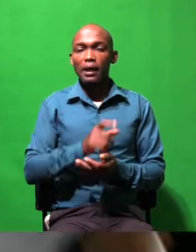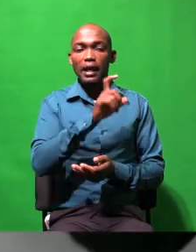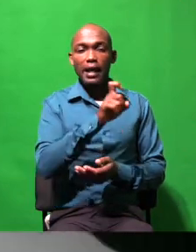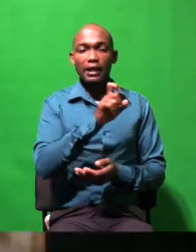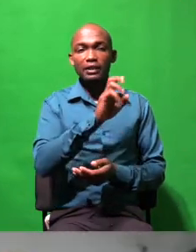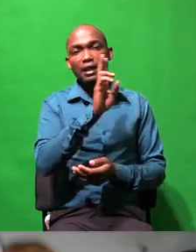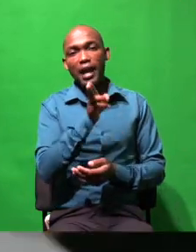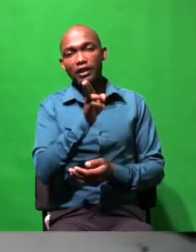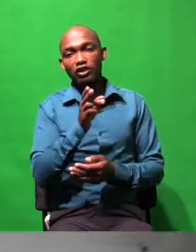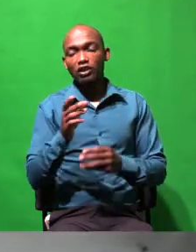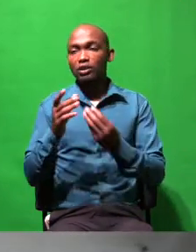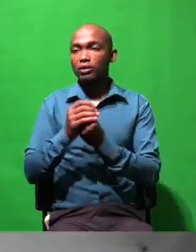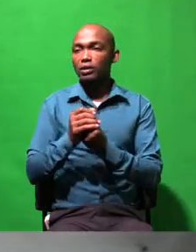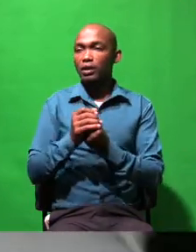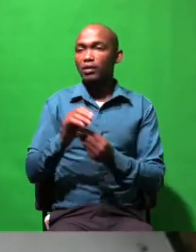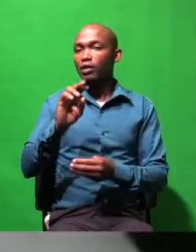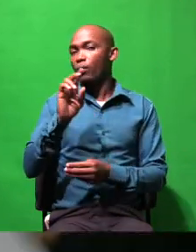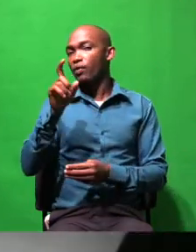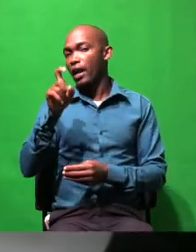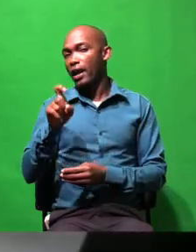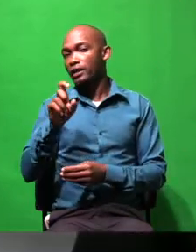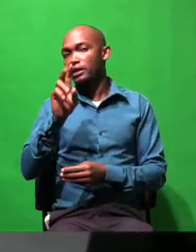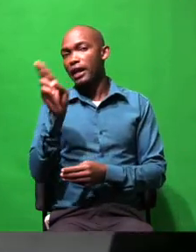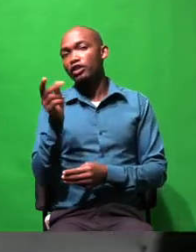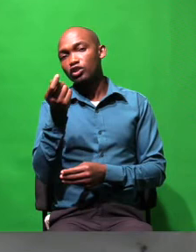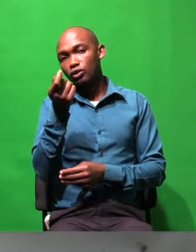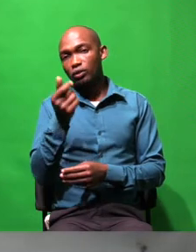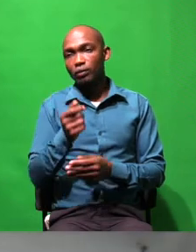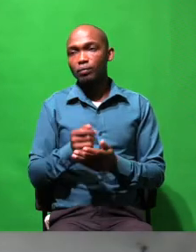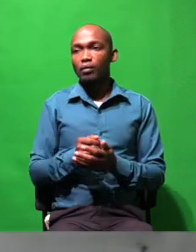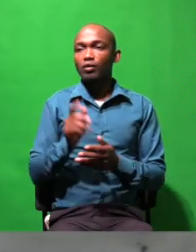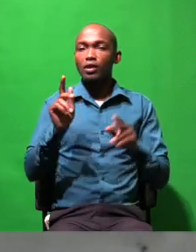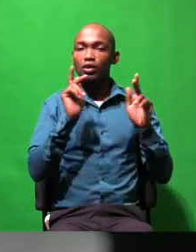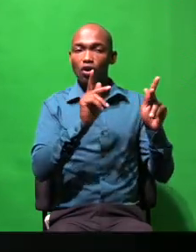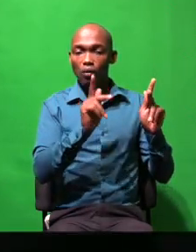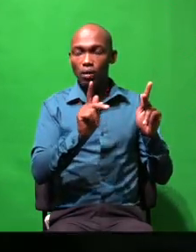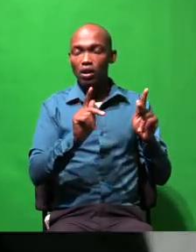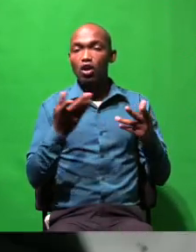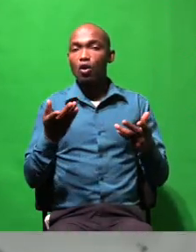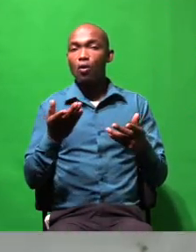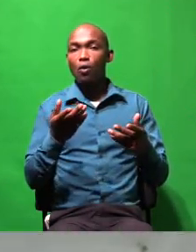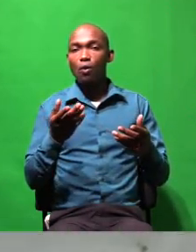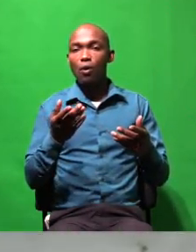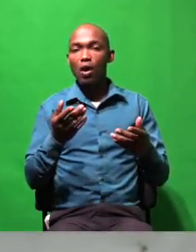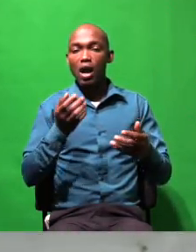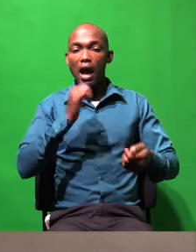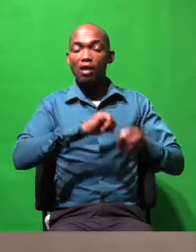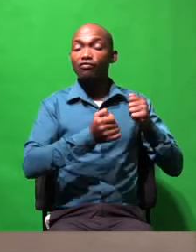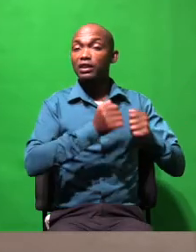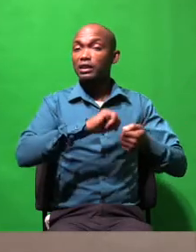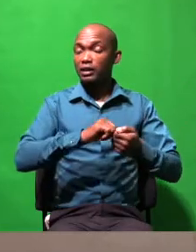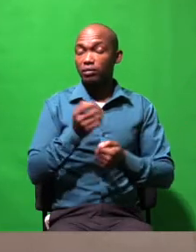be normal or carrier or affected. Who can try?